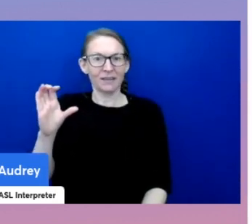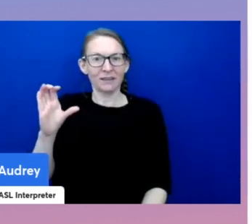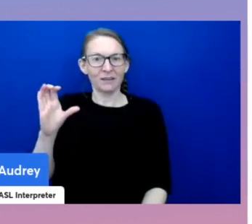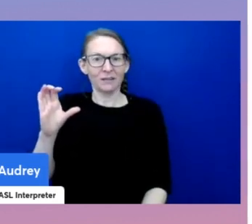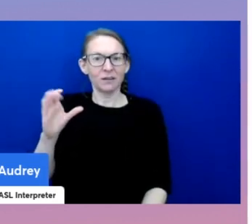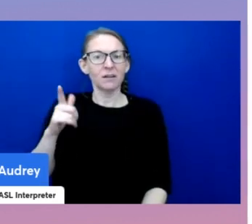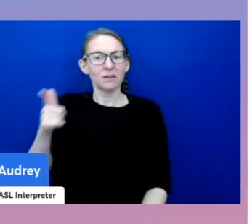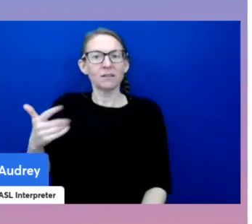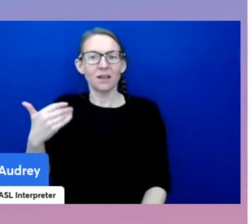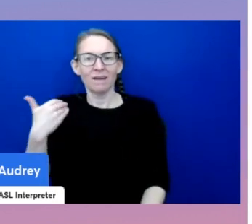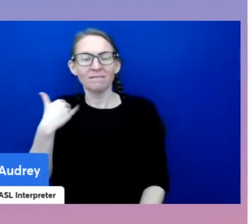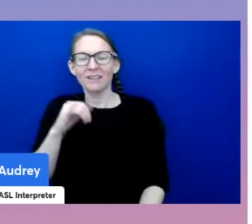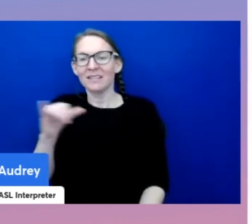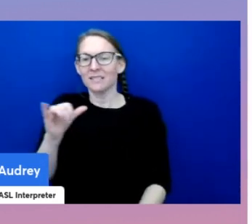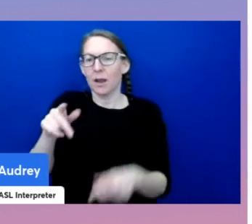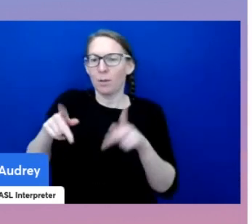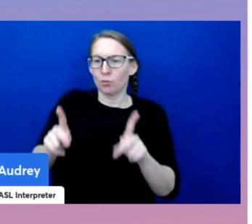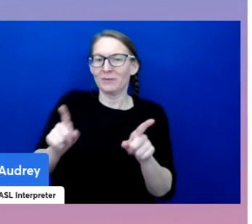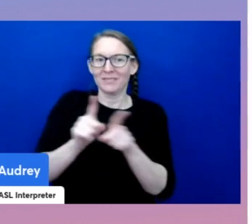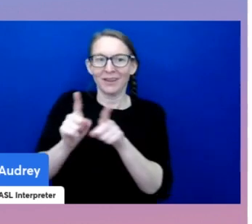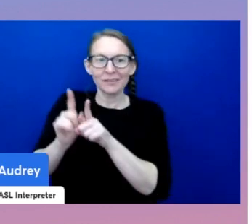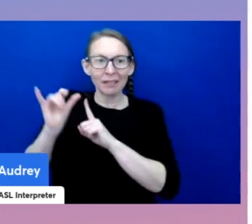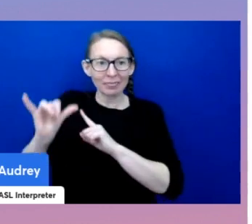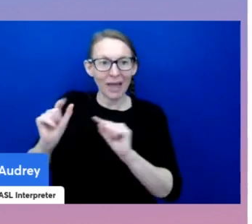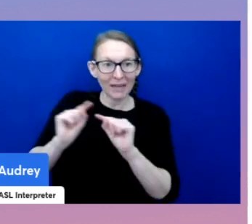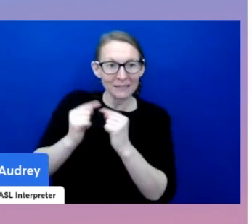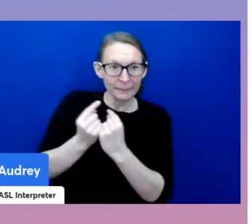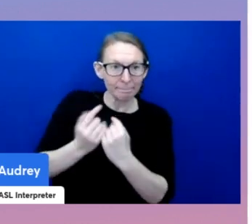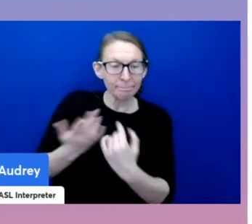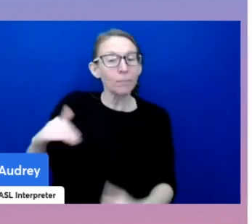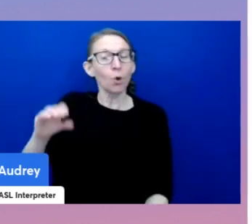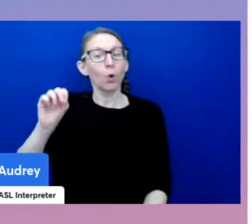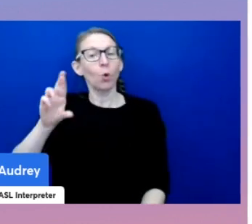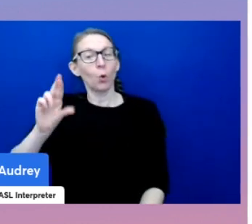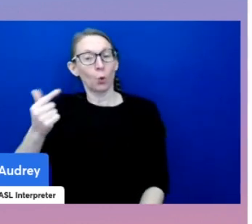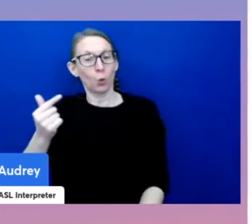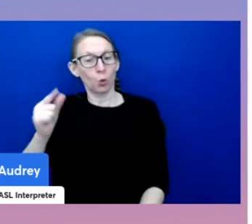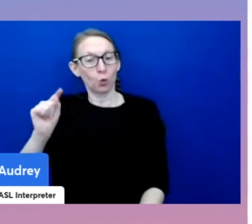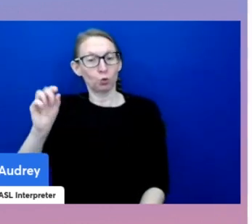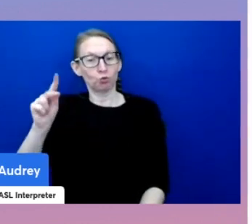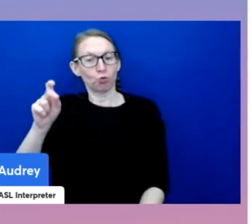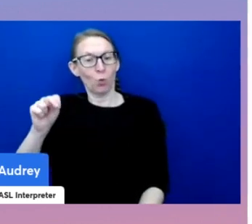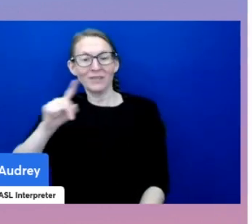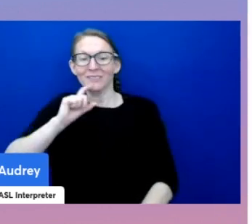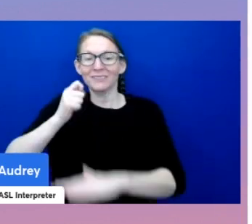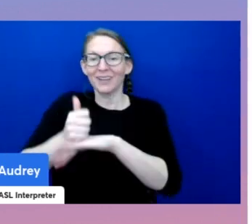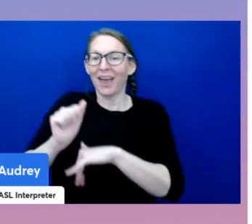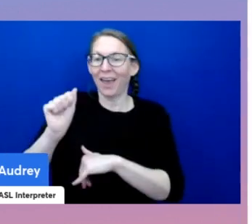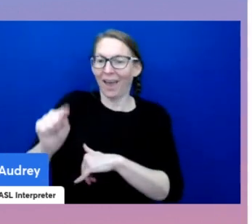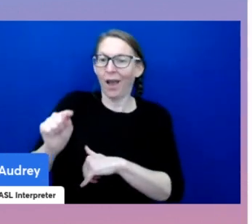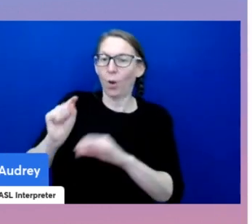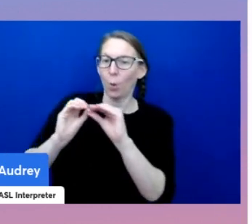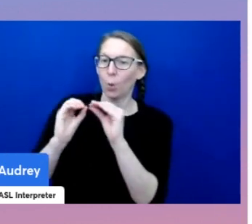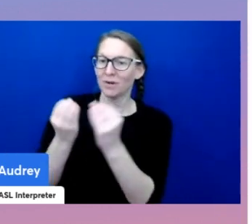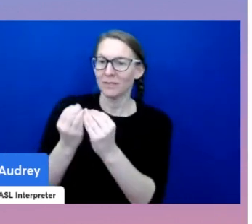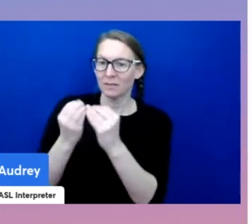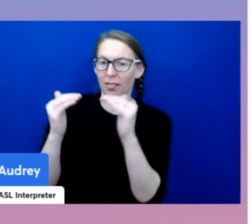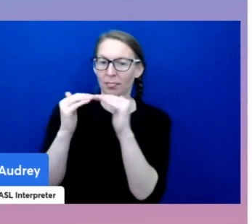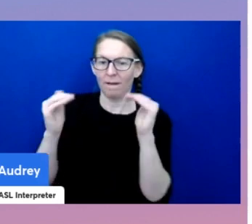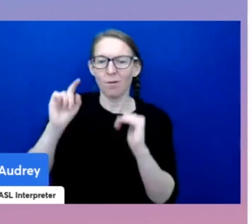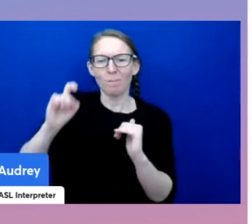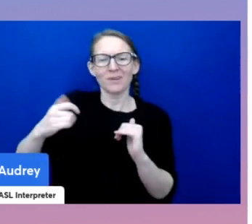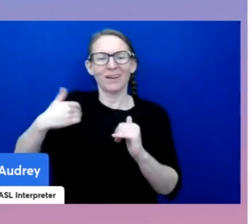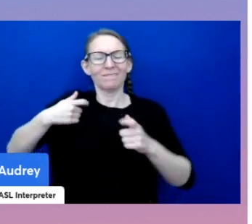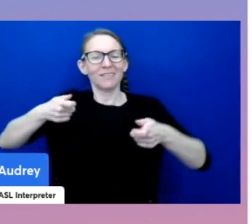has the same permissions as that team. The org token is set at the organization level and has administrative